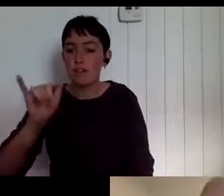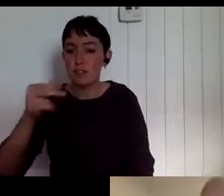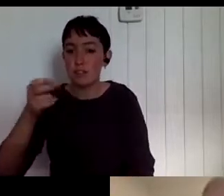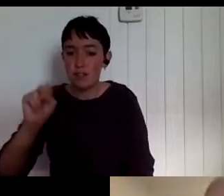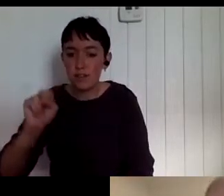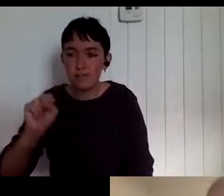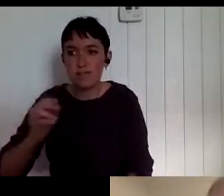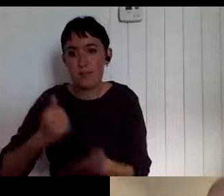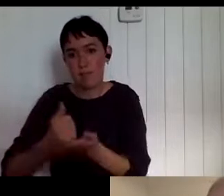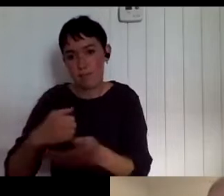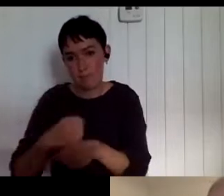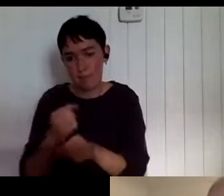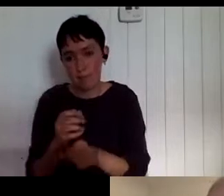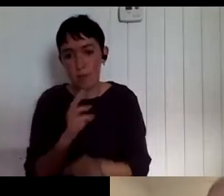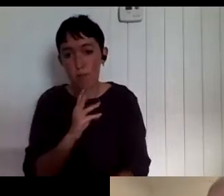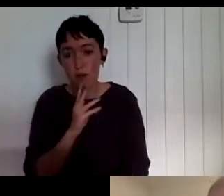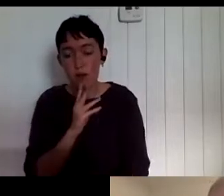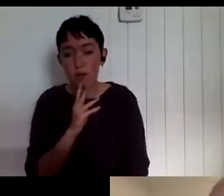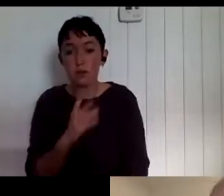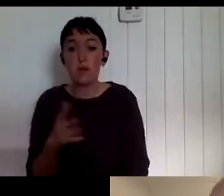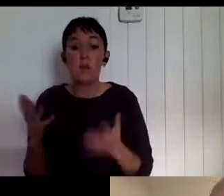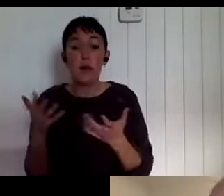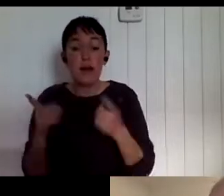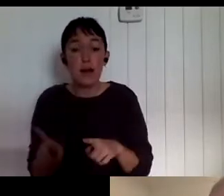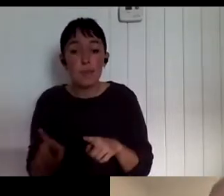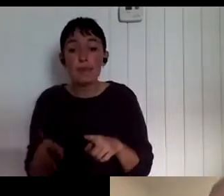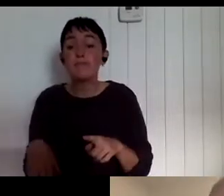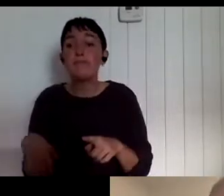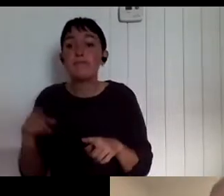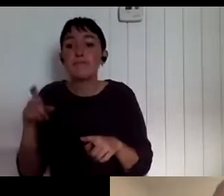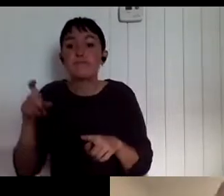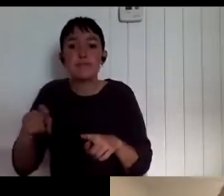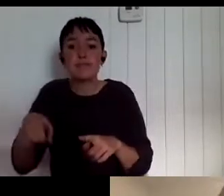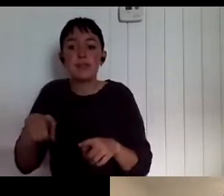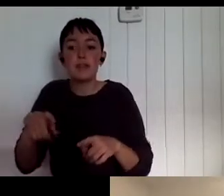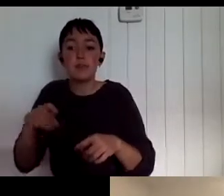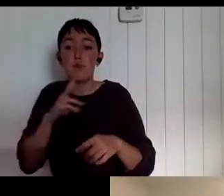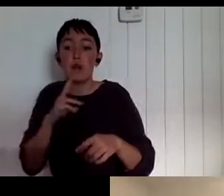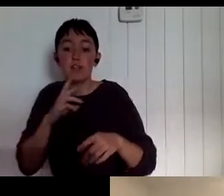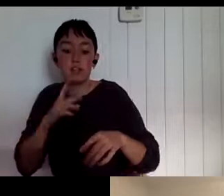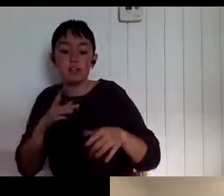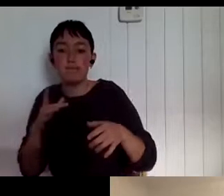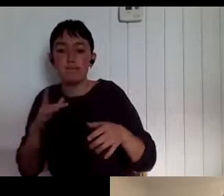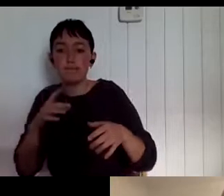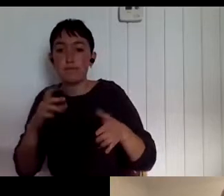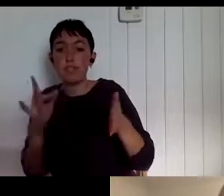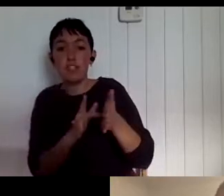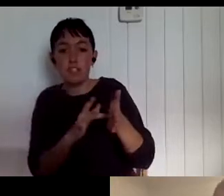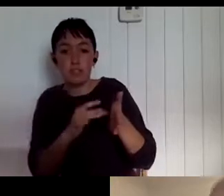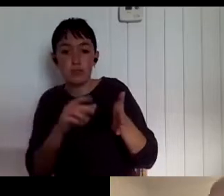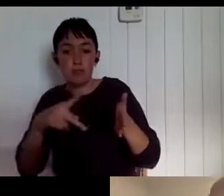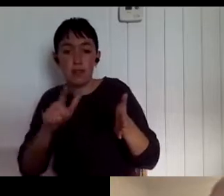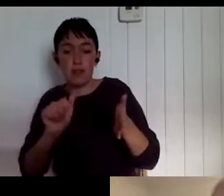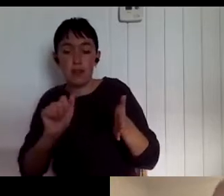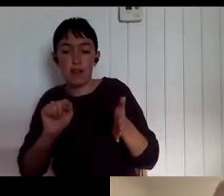is the oxygen actually has to touch that platinum. It has to actually physically get to the surface. But over time, you can imagine there's things